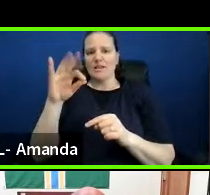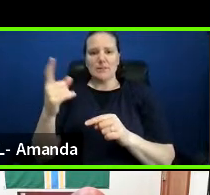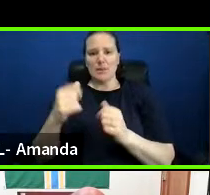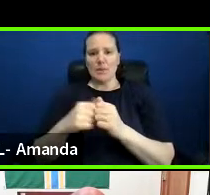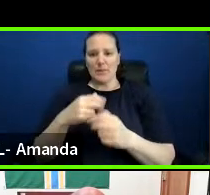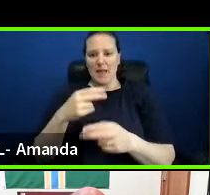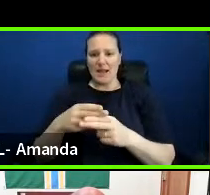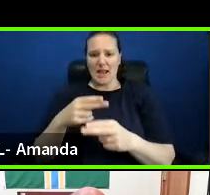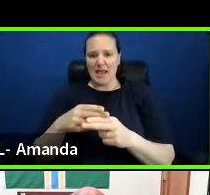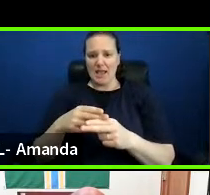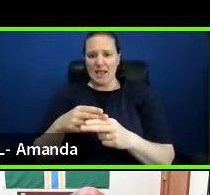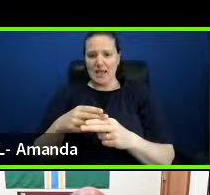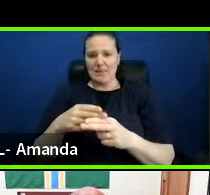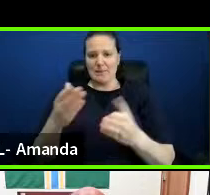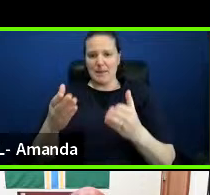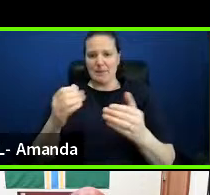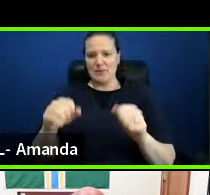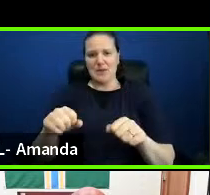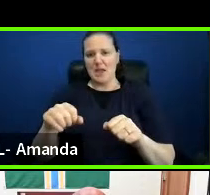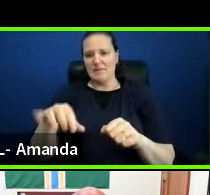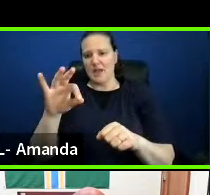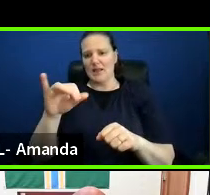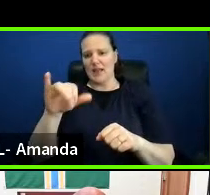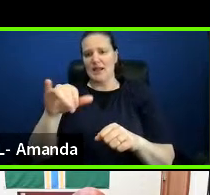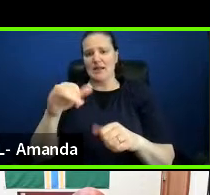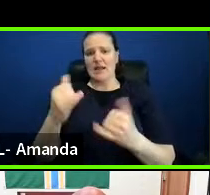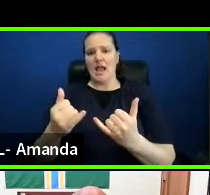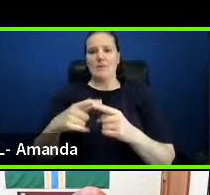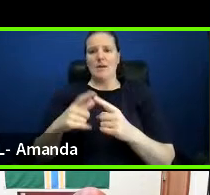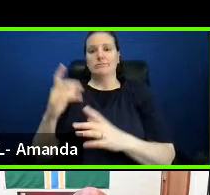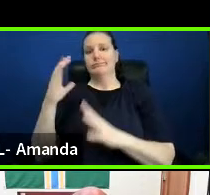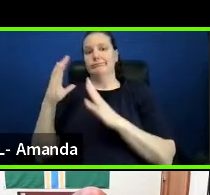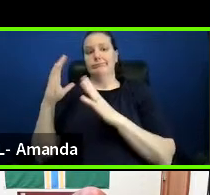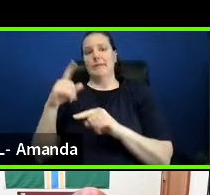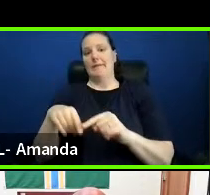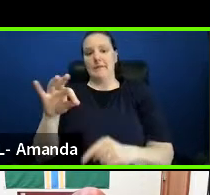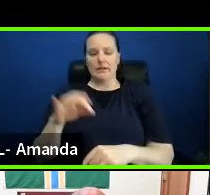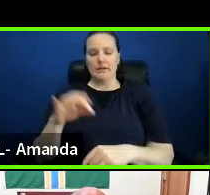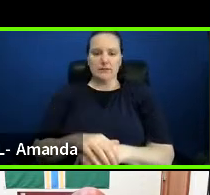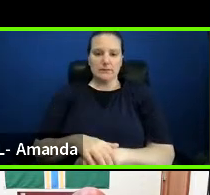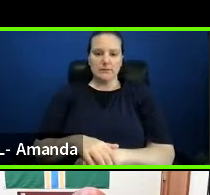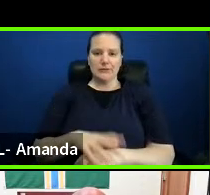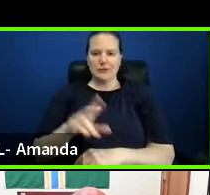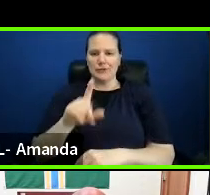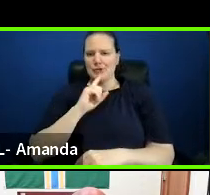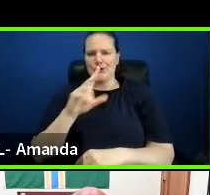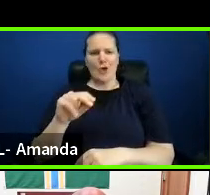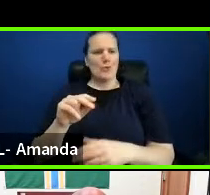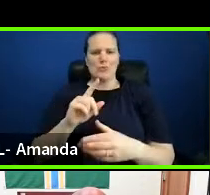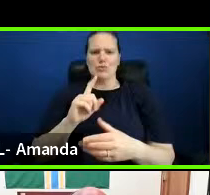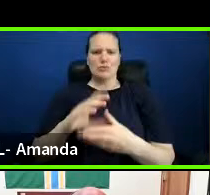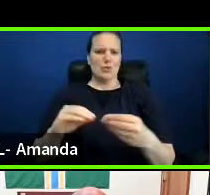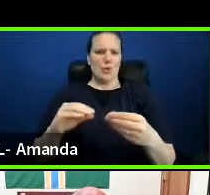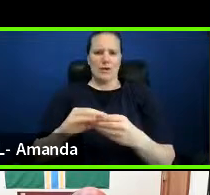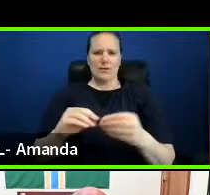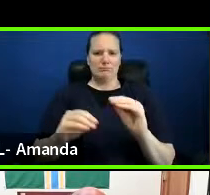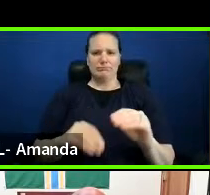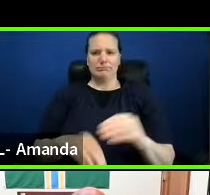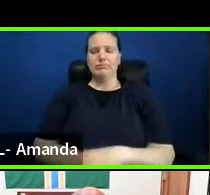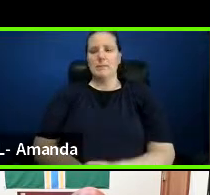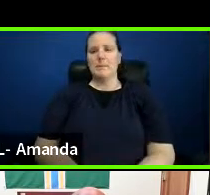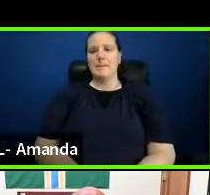it. You might be able to now, but you couldn't do that. You couldn't then. But yeah, no real story.